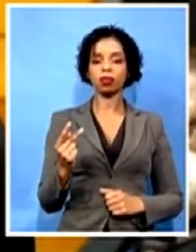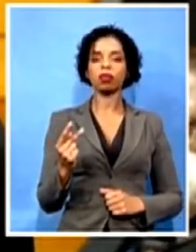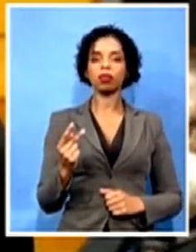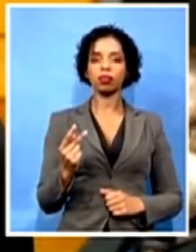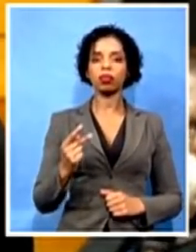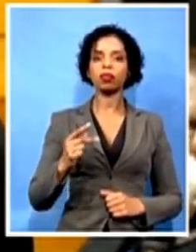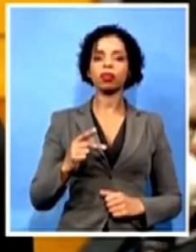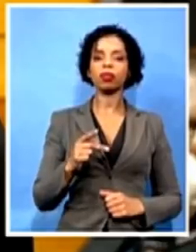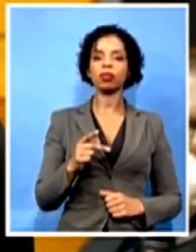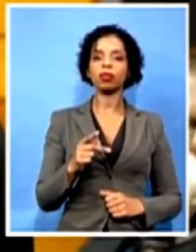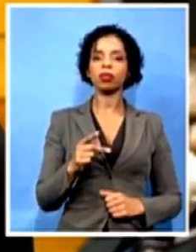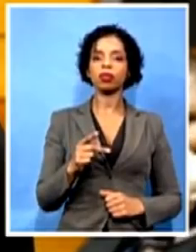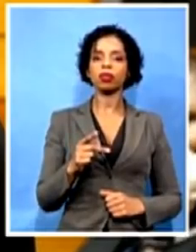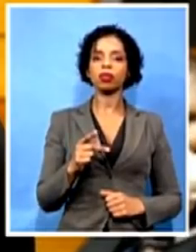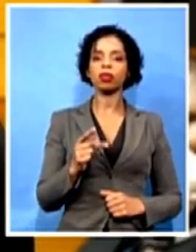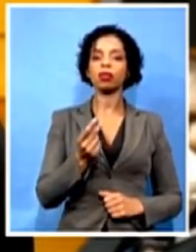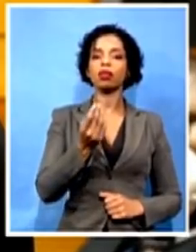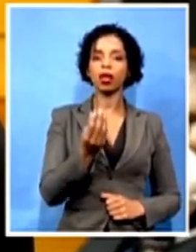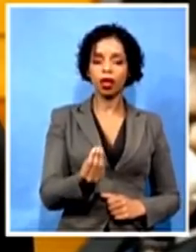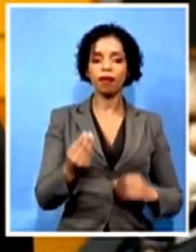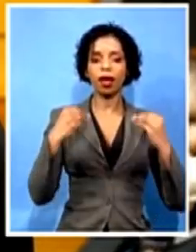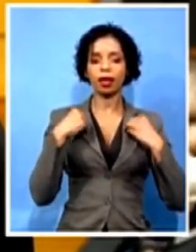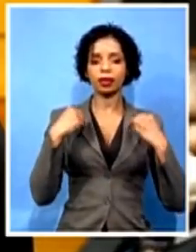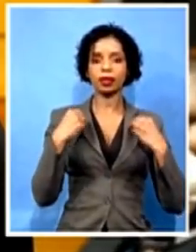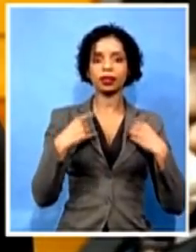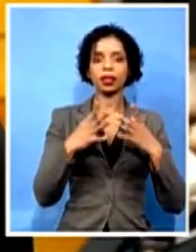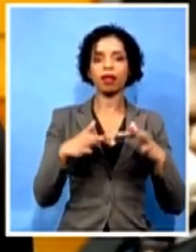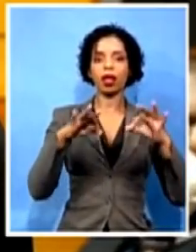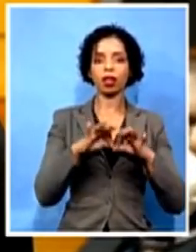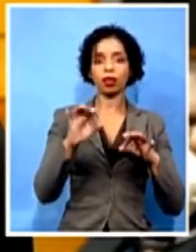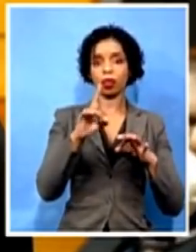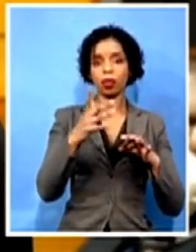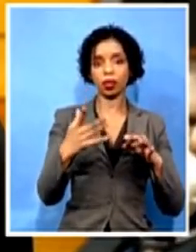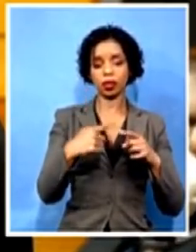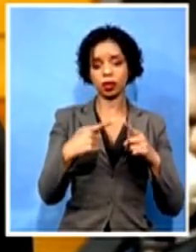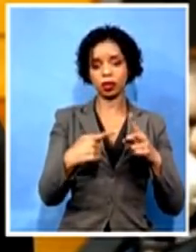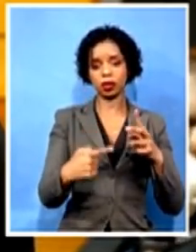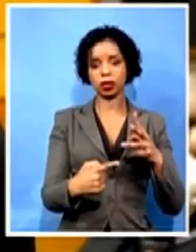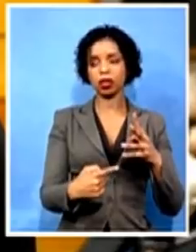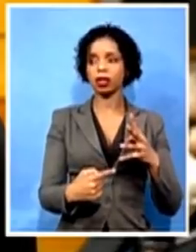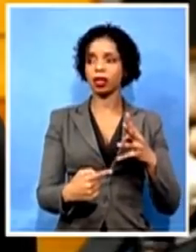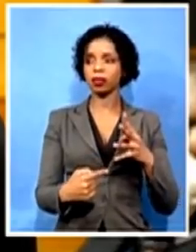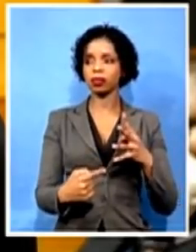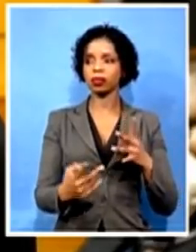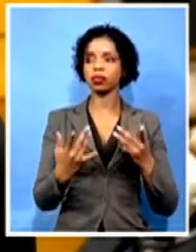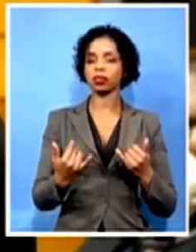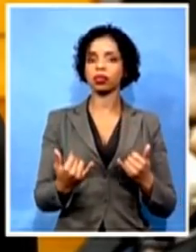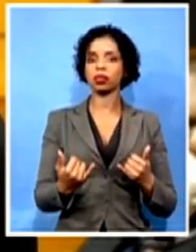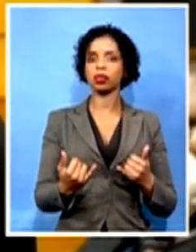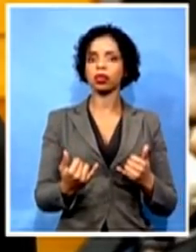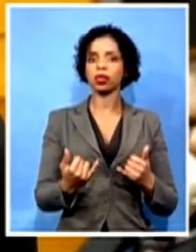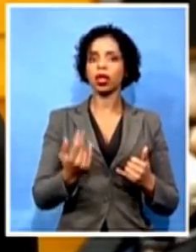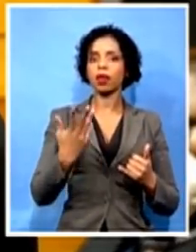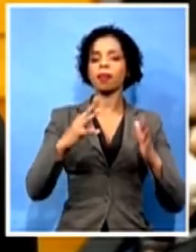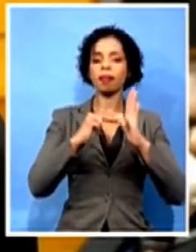approximately 2,650 and immovable property valued at approximately 14 million Rand. All my family members and